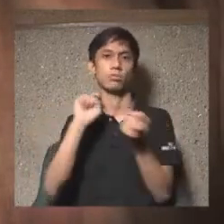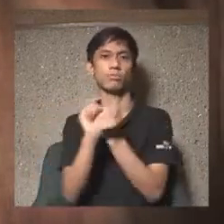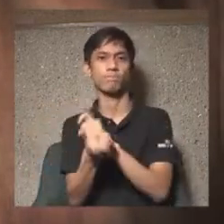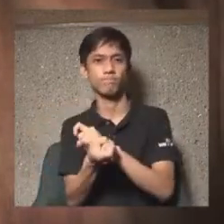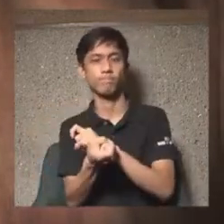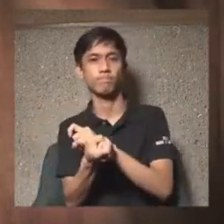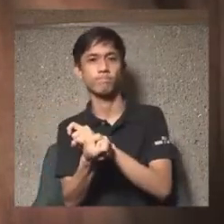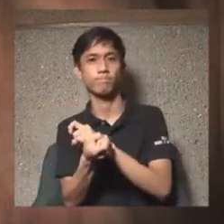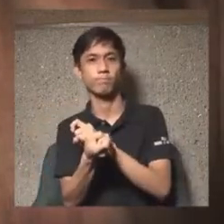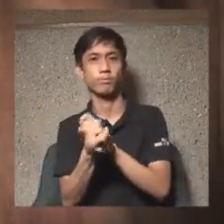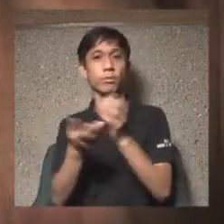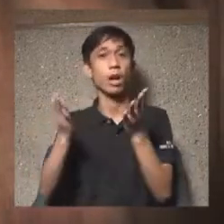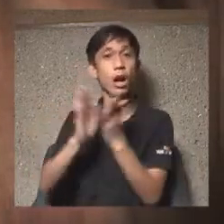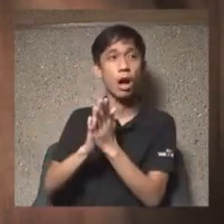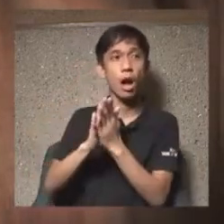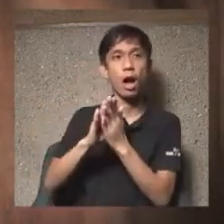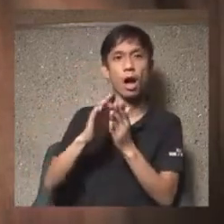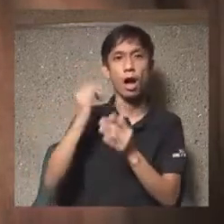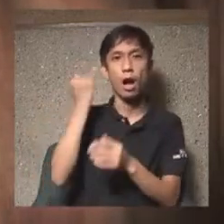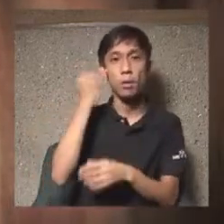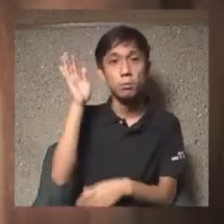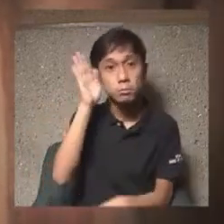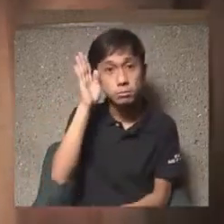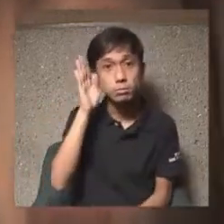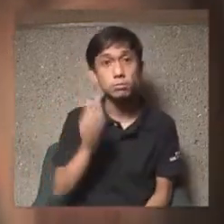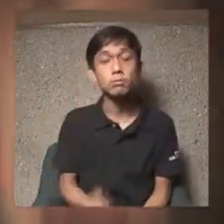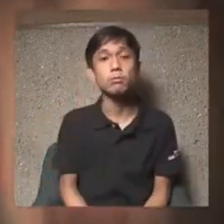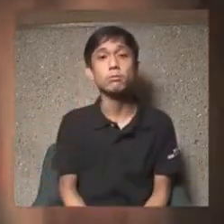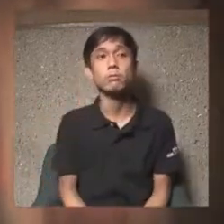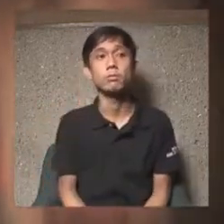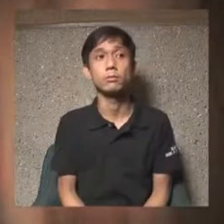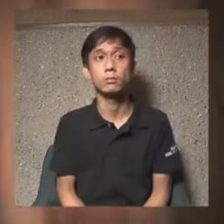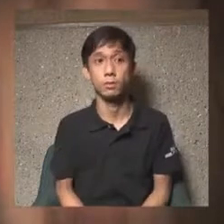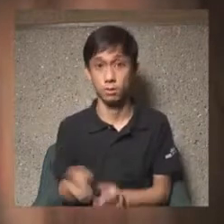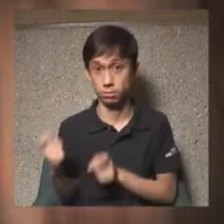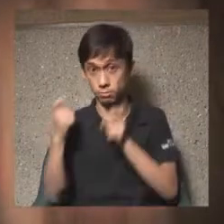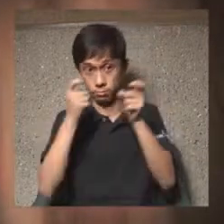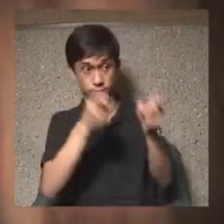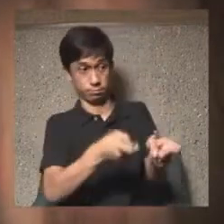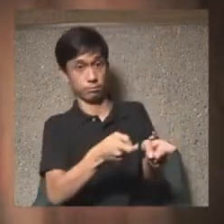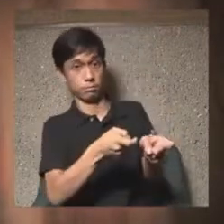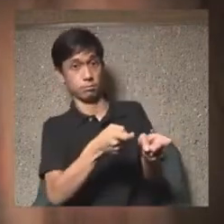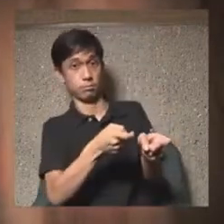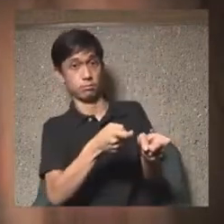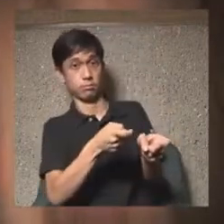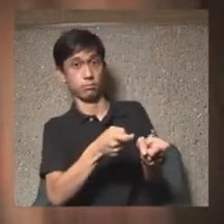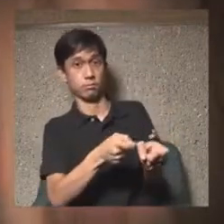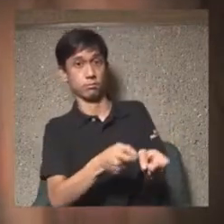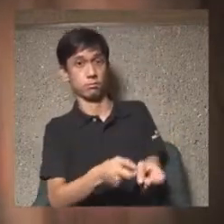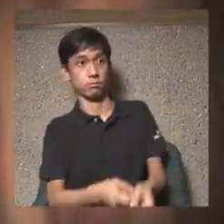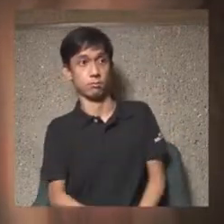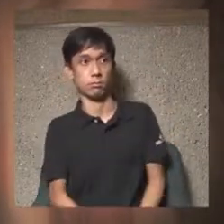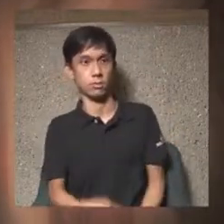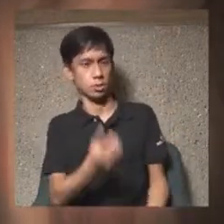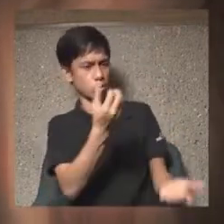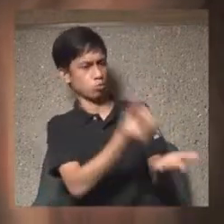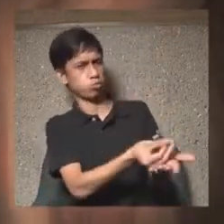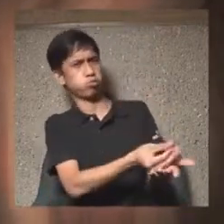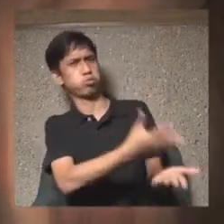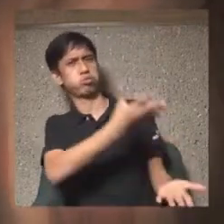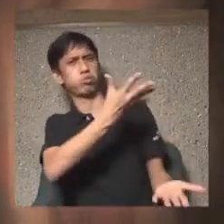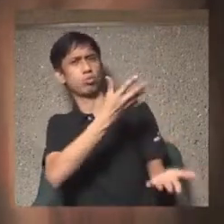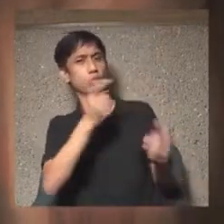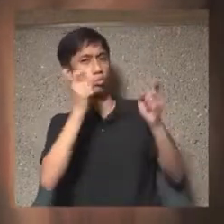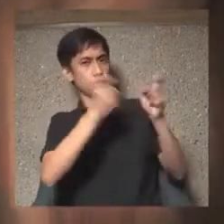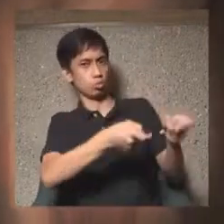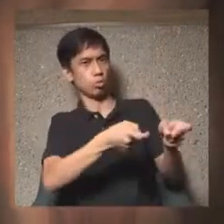Jacob for a dowry. A very expensive dowry. And what was that? He asks Jacob